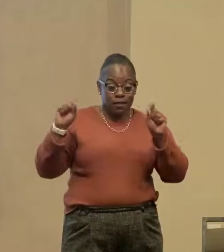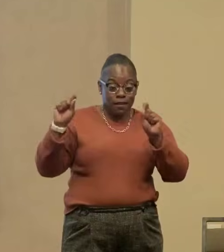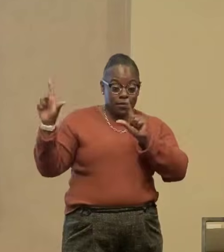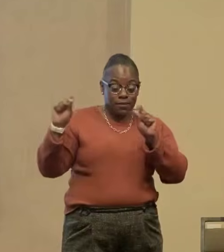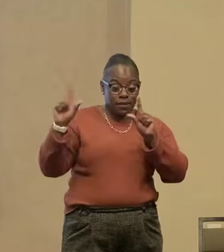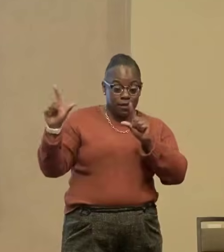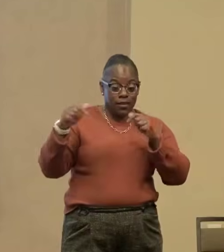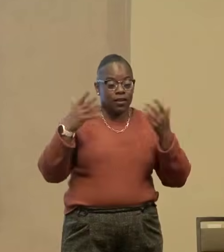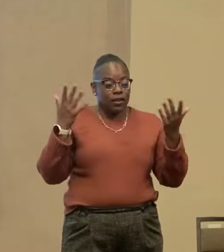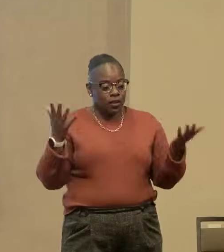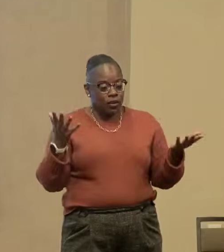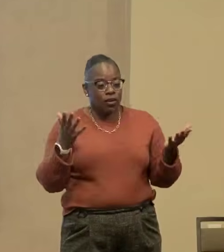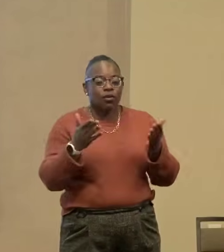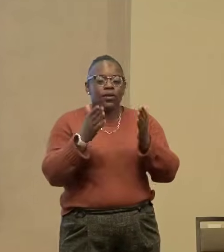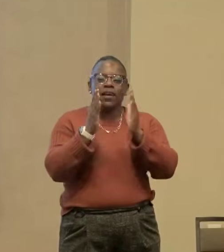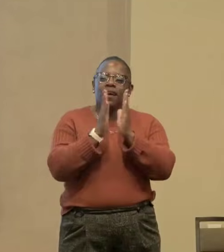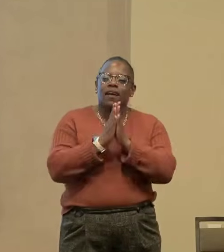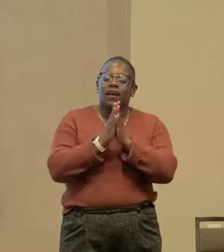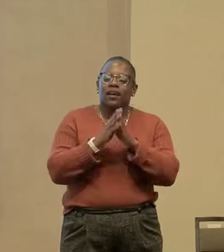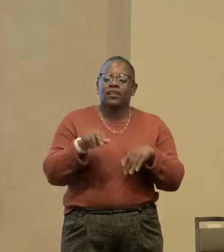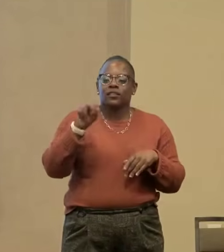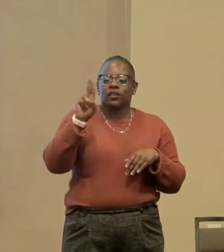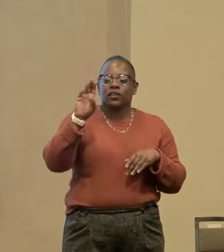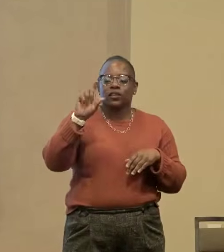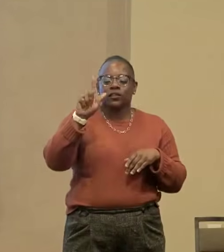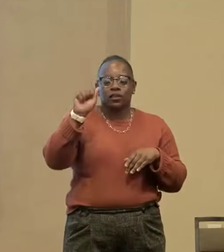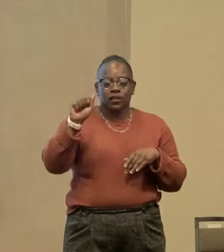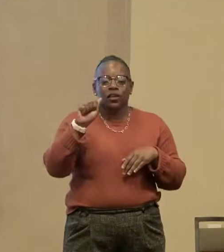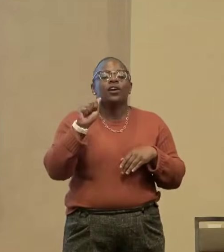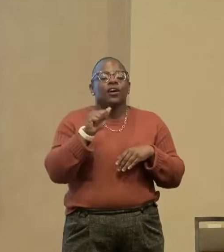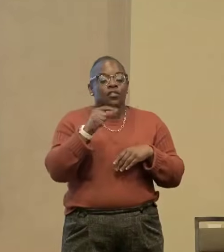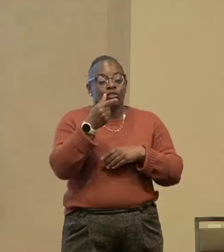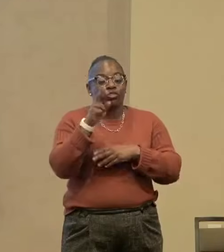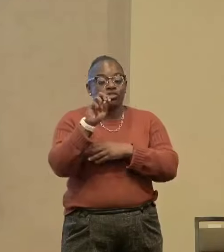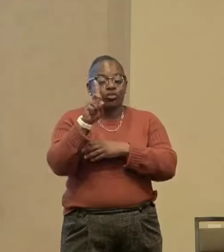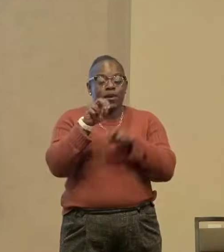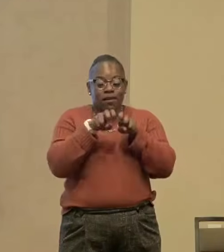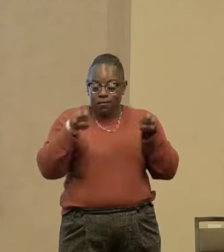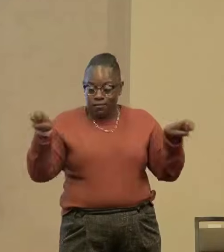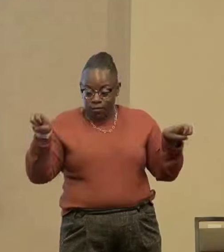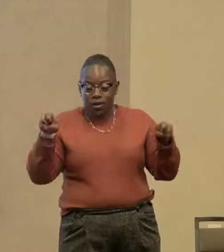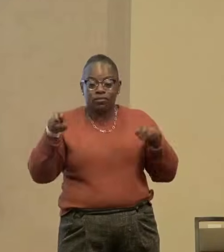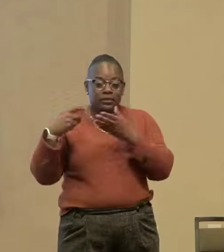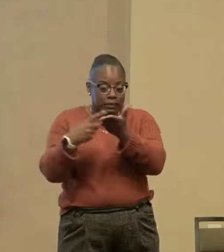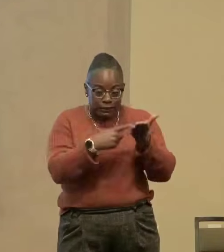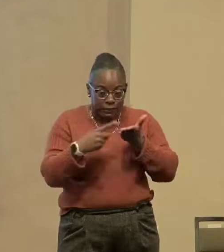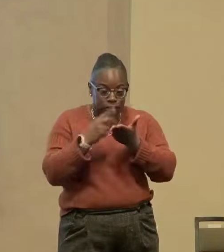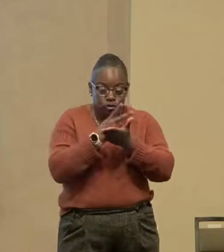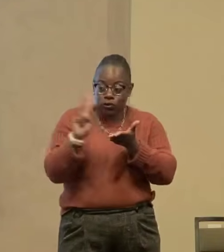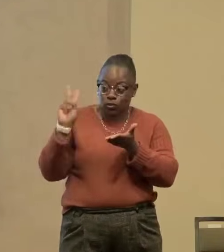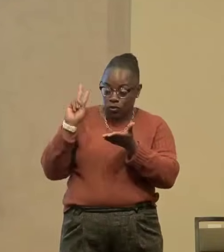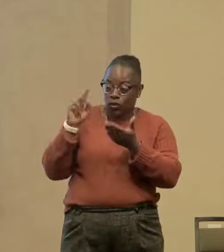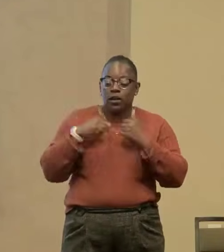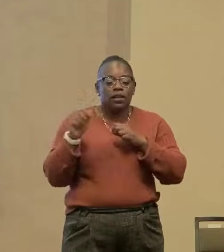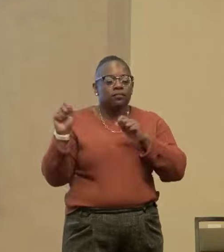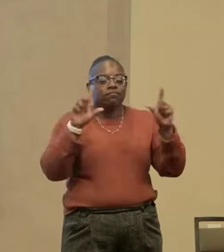did when I was asked to give UCLA rheumatology grand rounds 2 weeks ago. So I'm using the same slides because